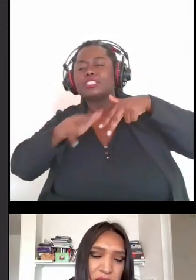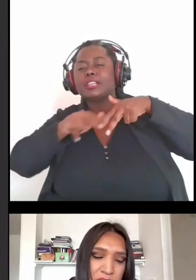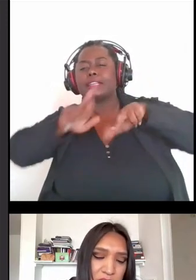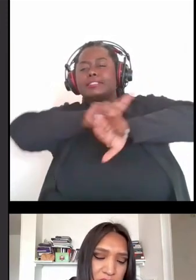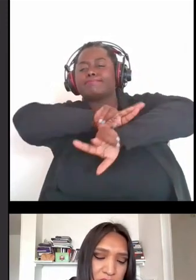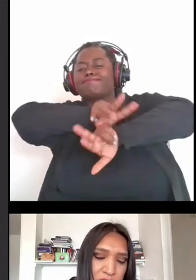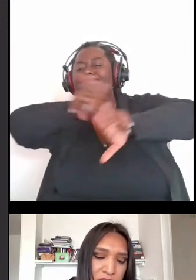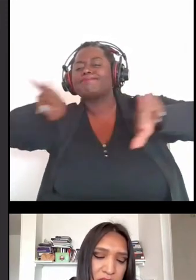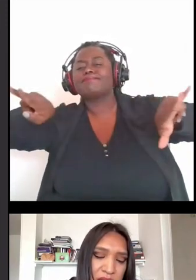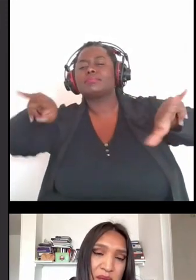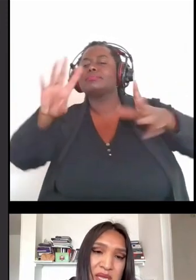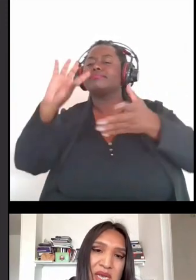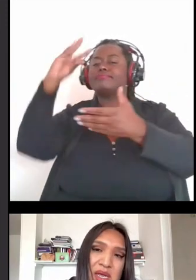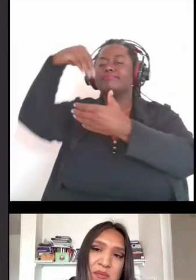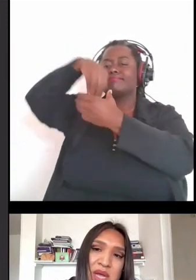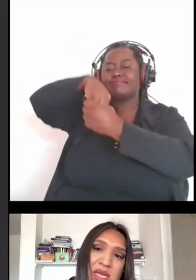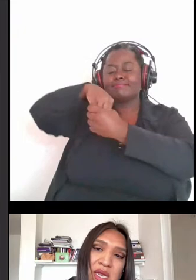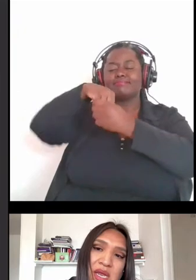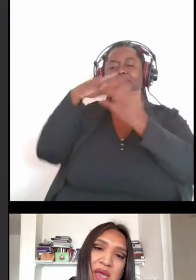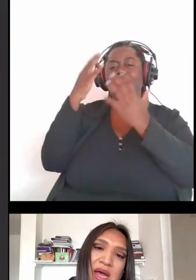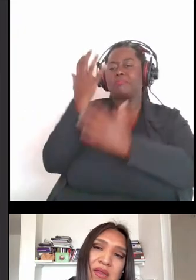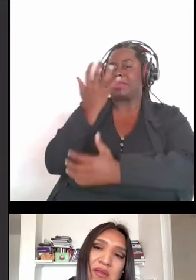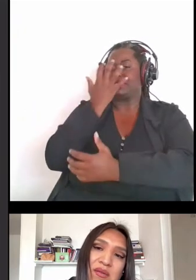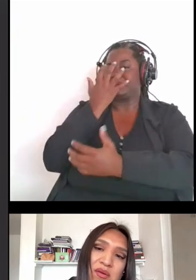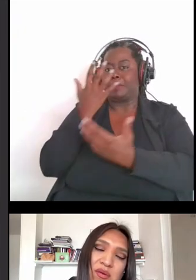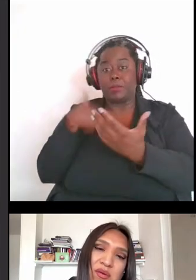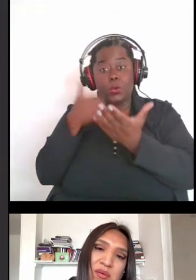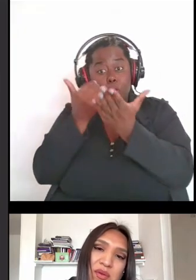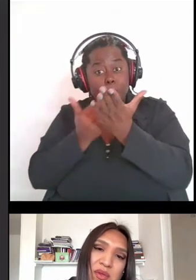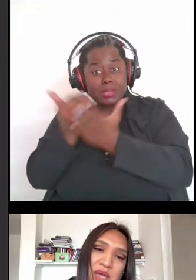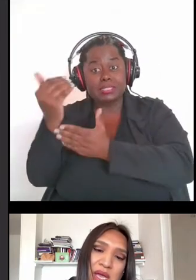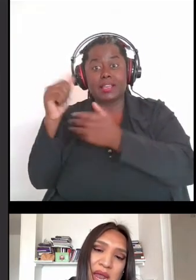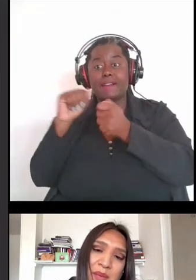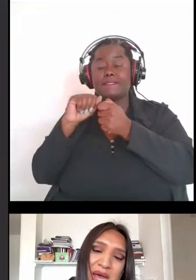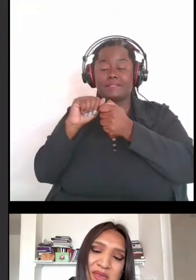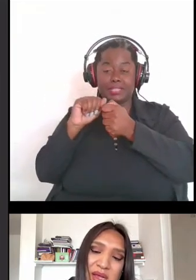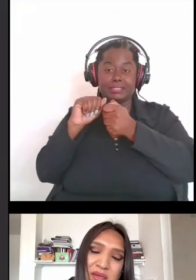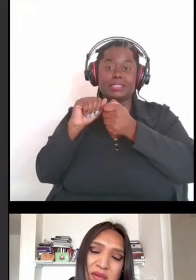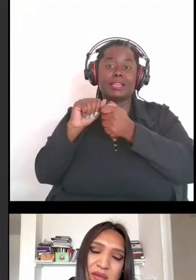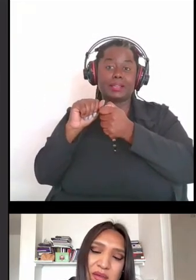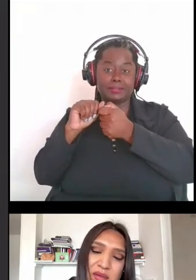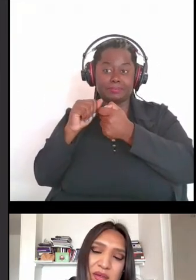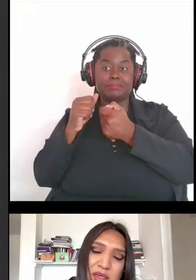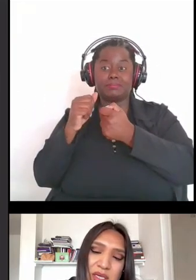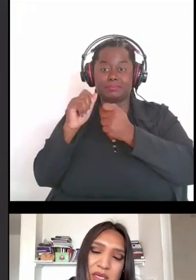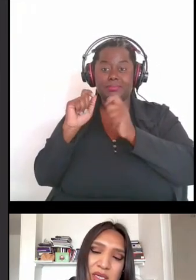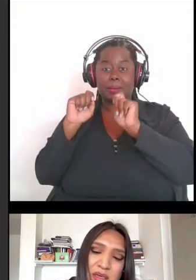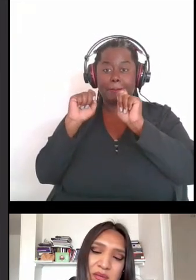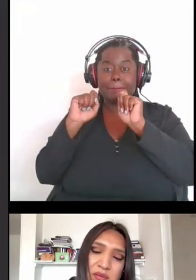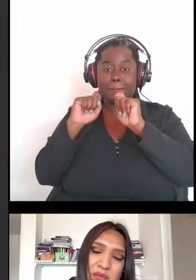so a few years ago it started producing some masks made of bread